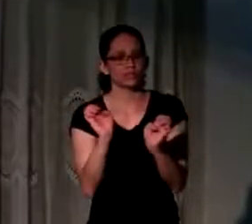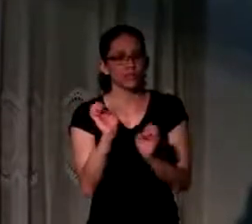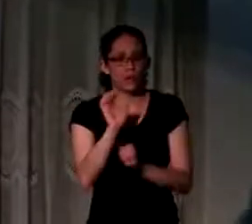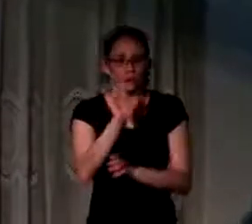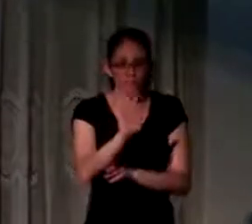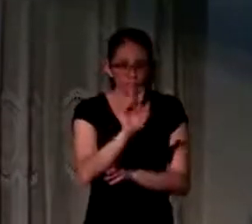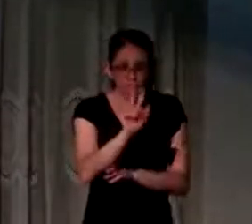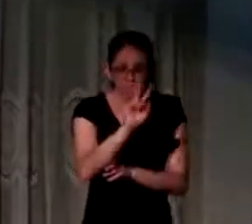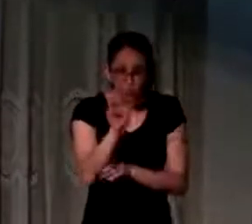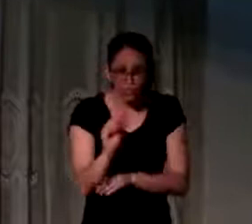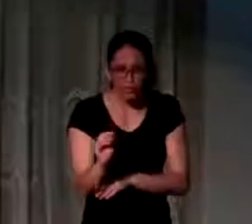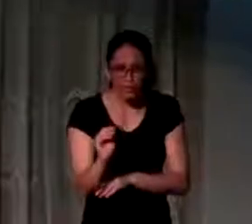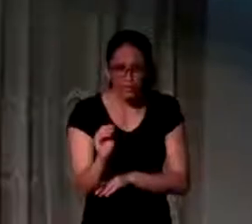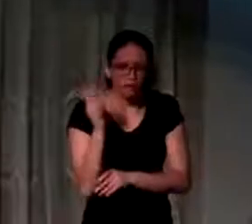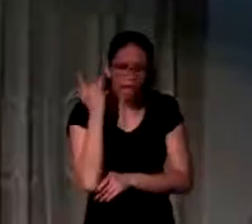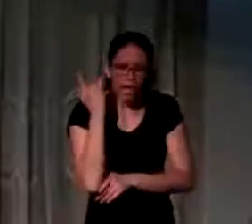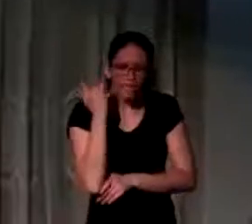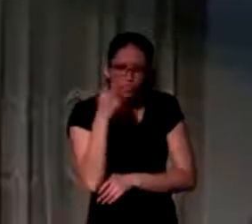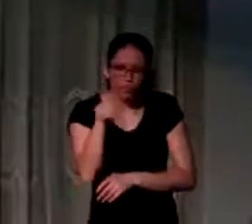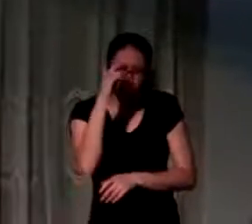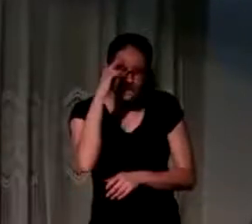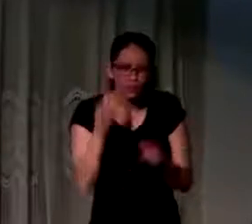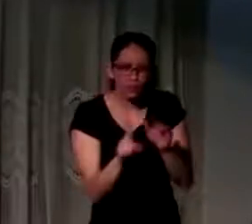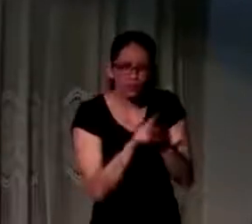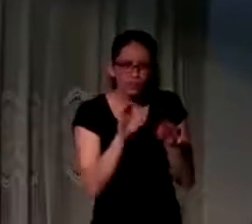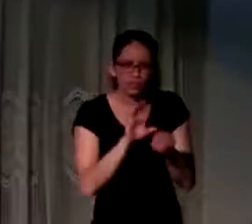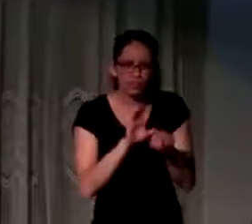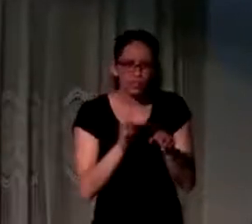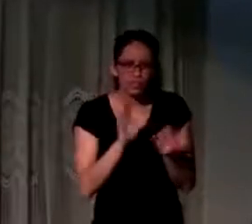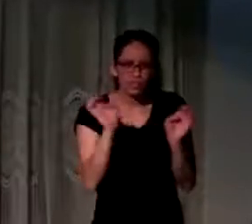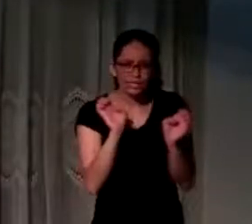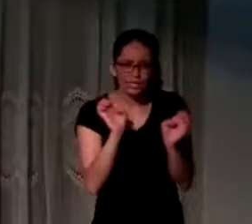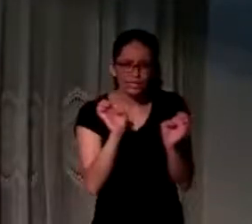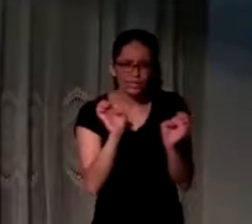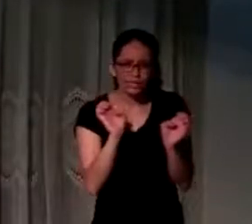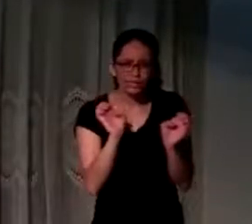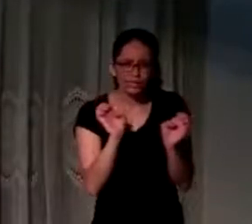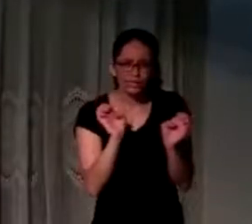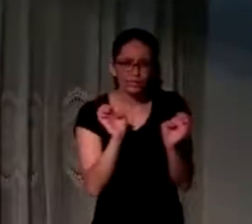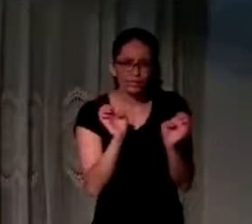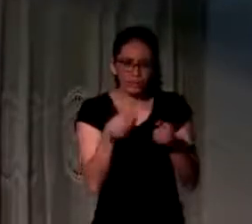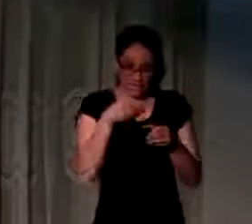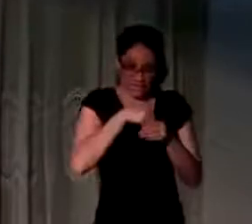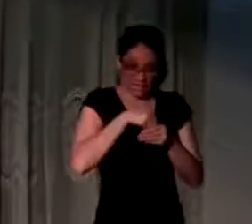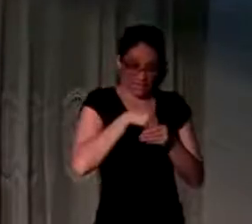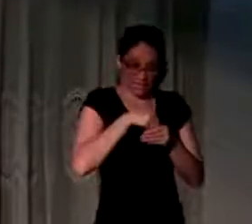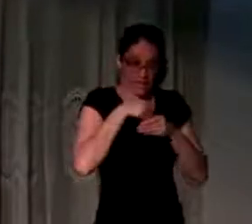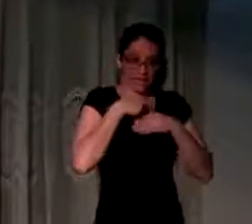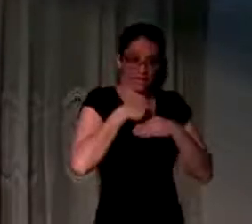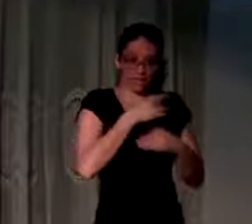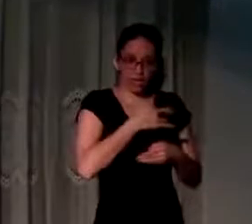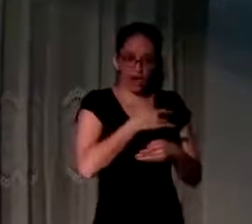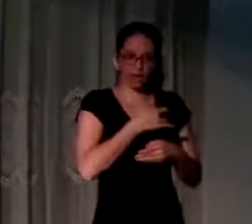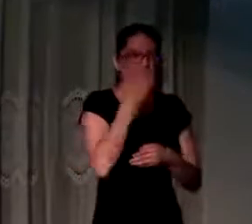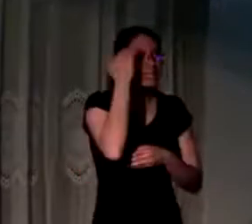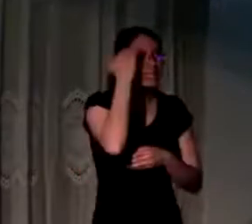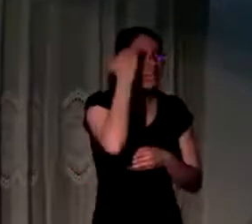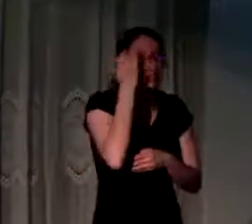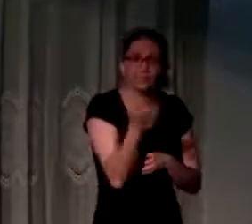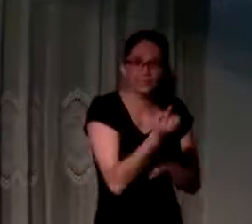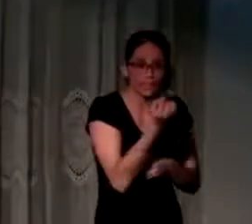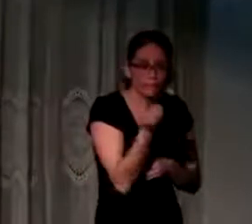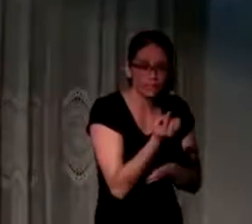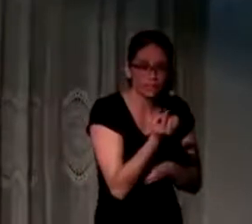Why? Because they know there is something. You know there is